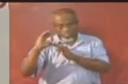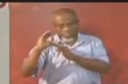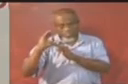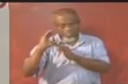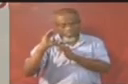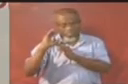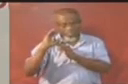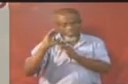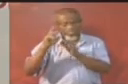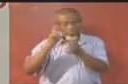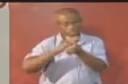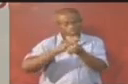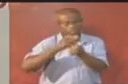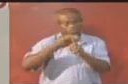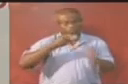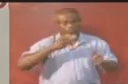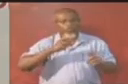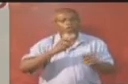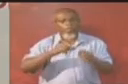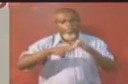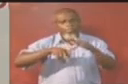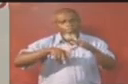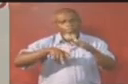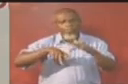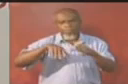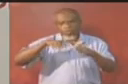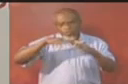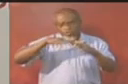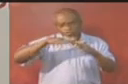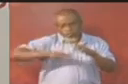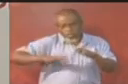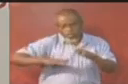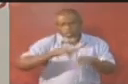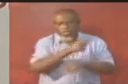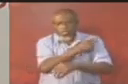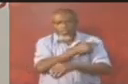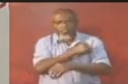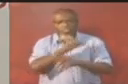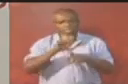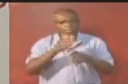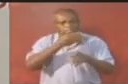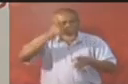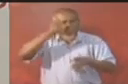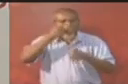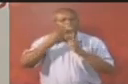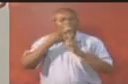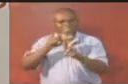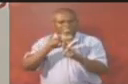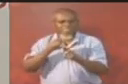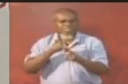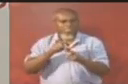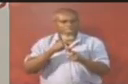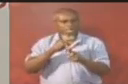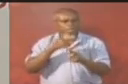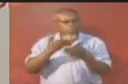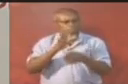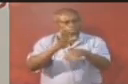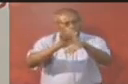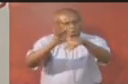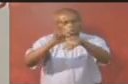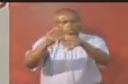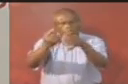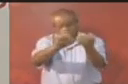pediatric clinicians, and we can always request that one of those individuals come back on to share updated